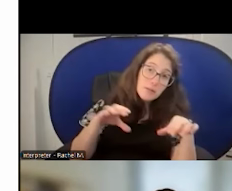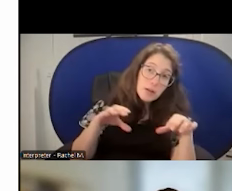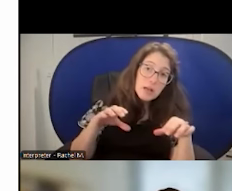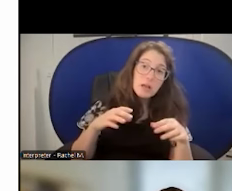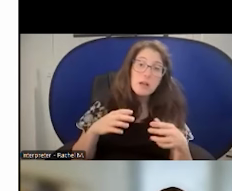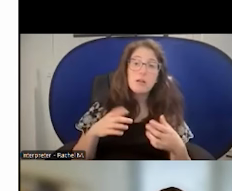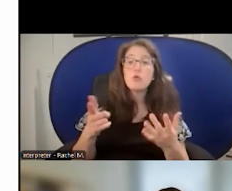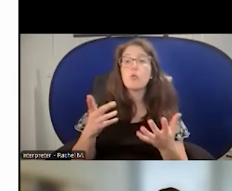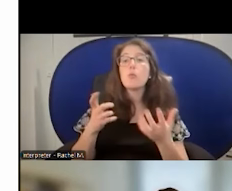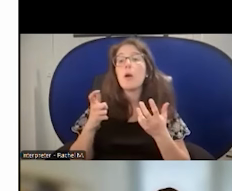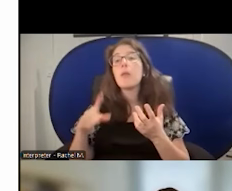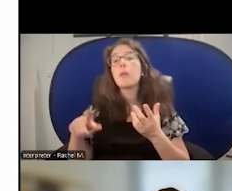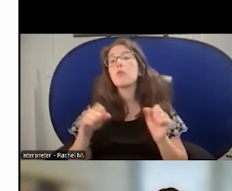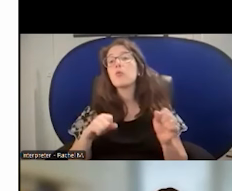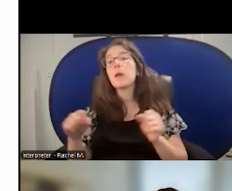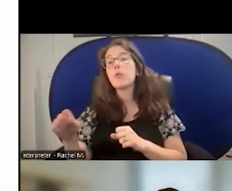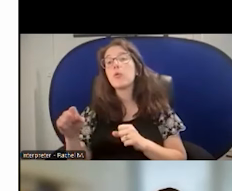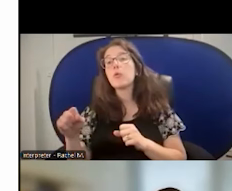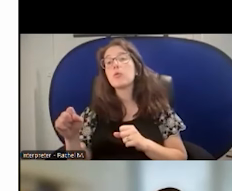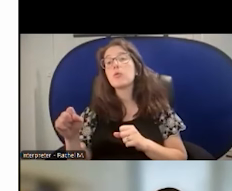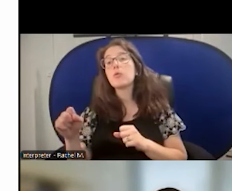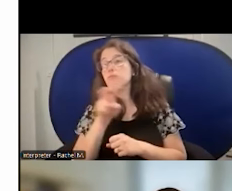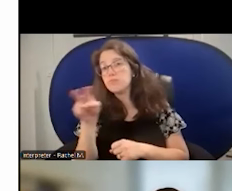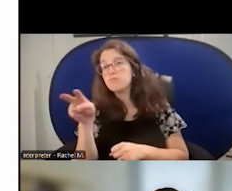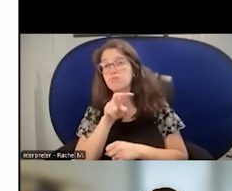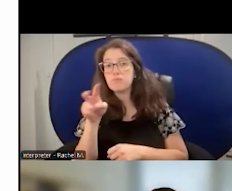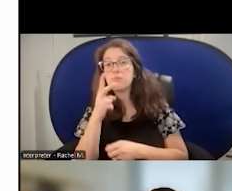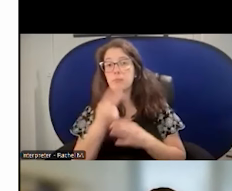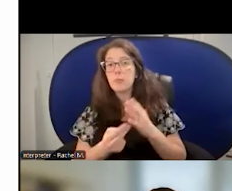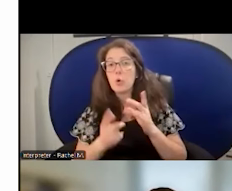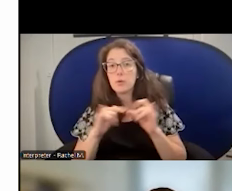and you want them to be able to reference both of those things at the same time.